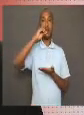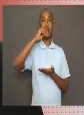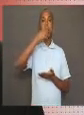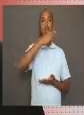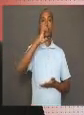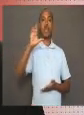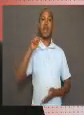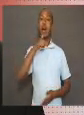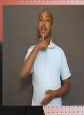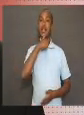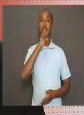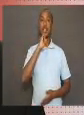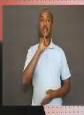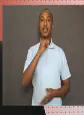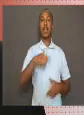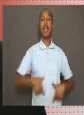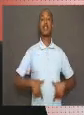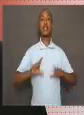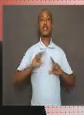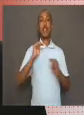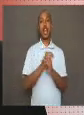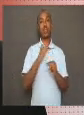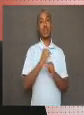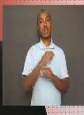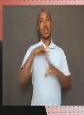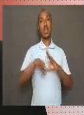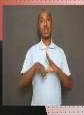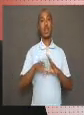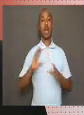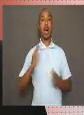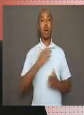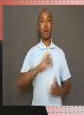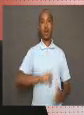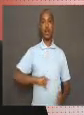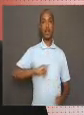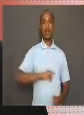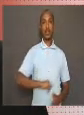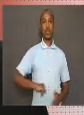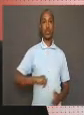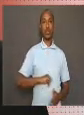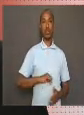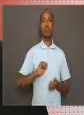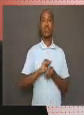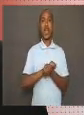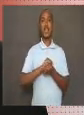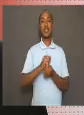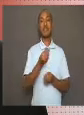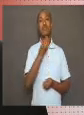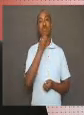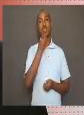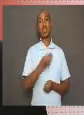that hydrochloric acid exists naturally in our gastric juices to digest